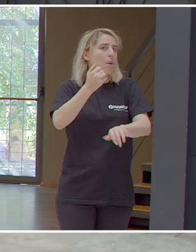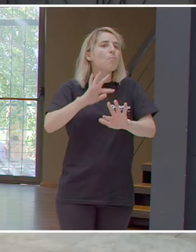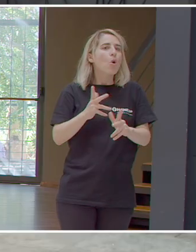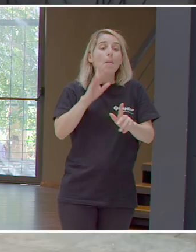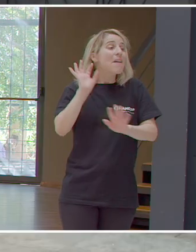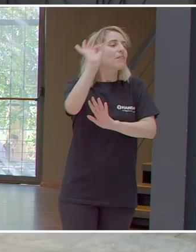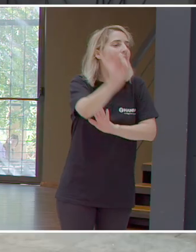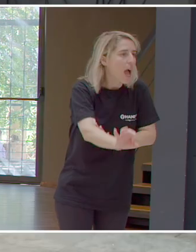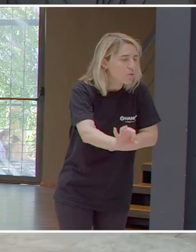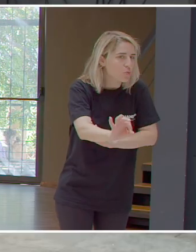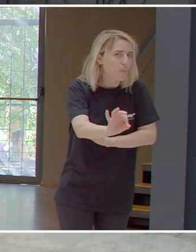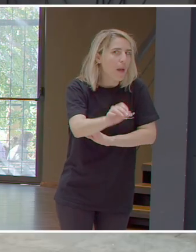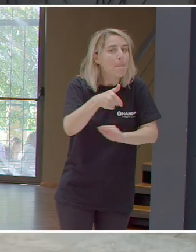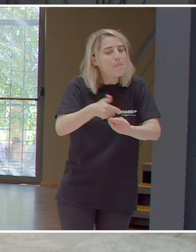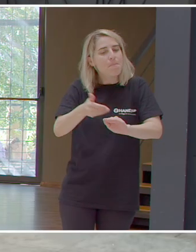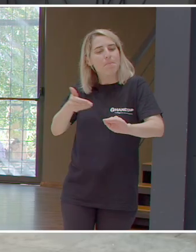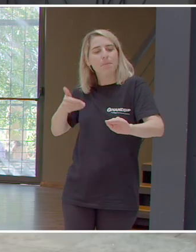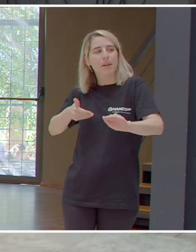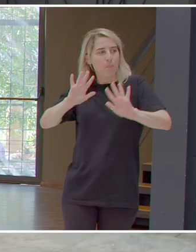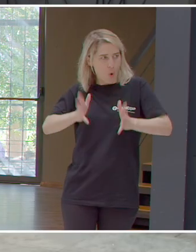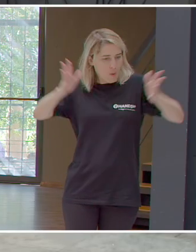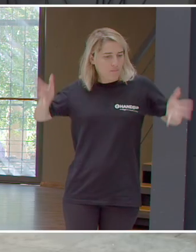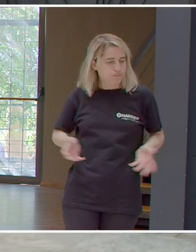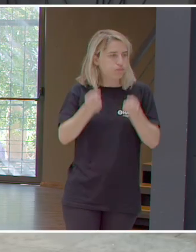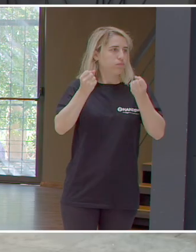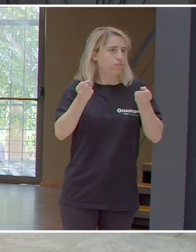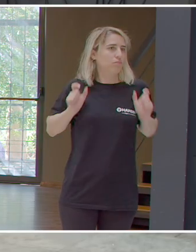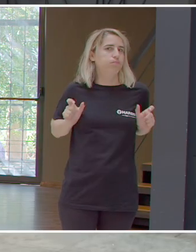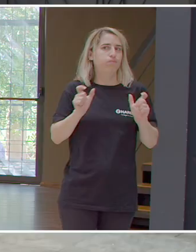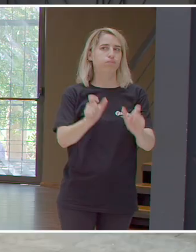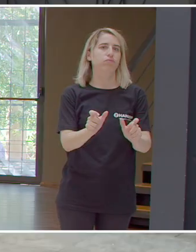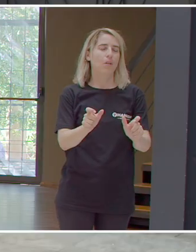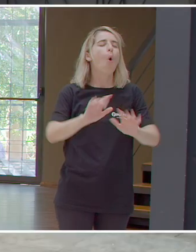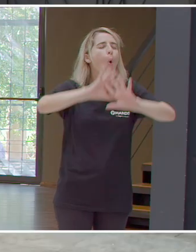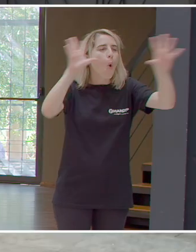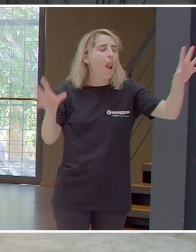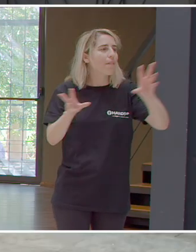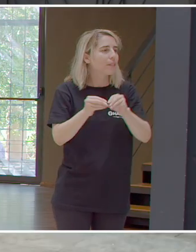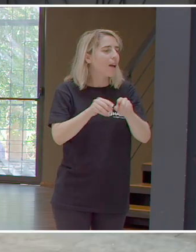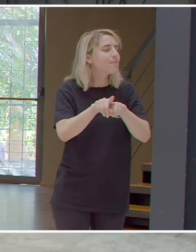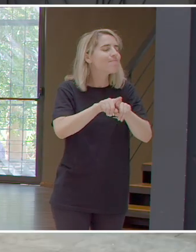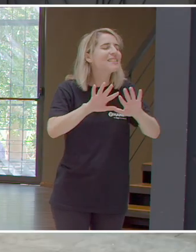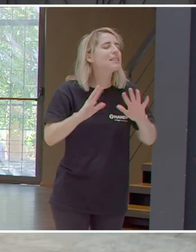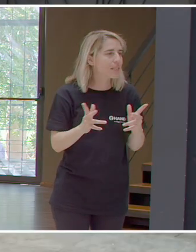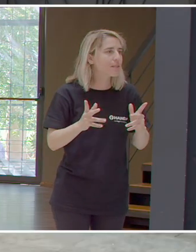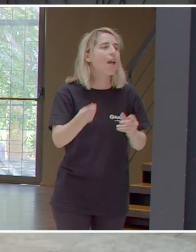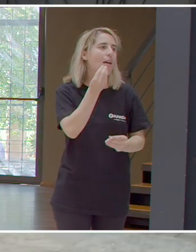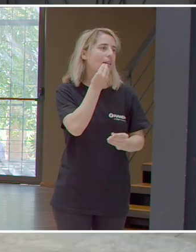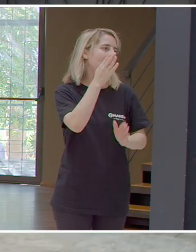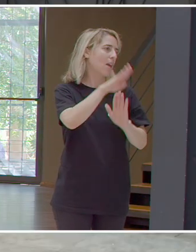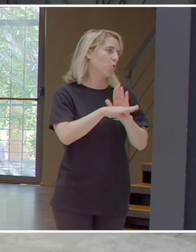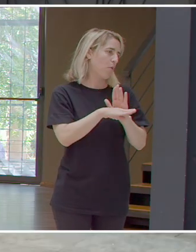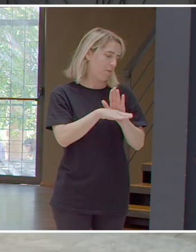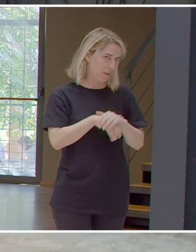And it's surprising how many illnesses are actually linked to a poor diet. Lung cancers, I didn't write